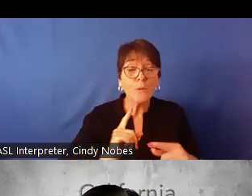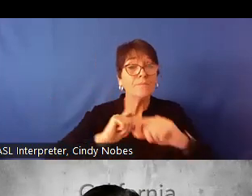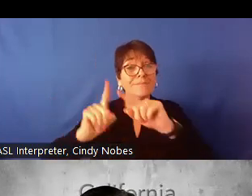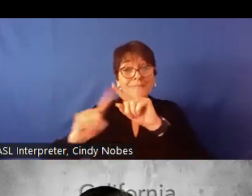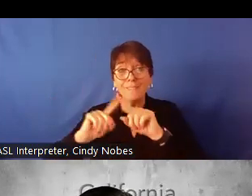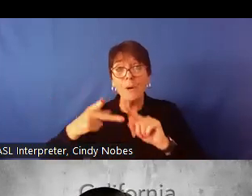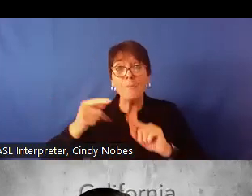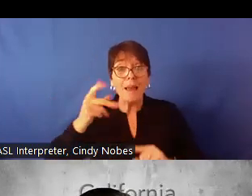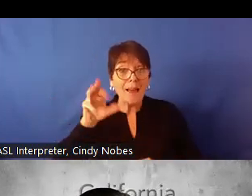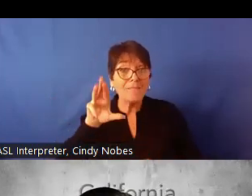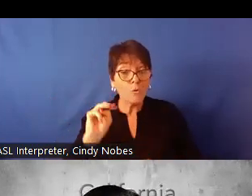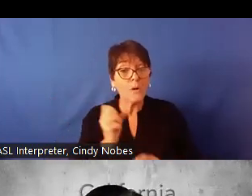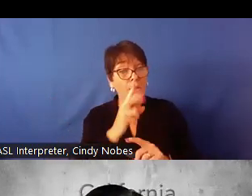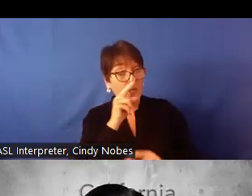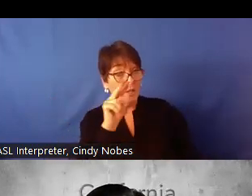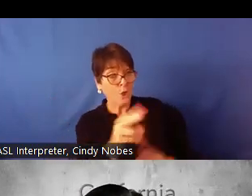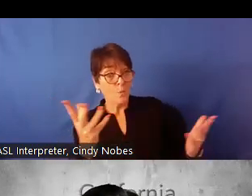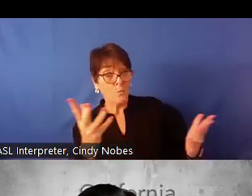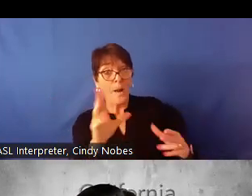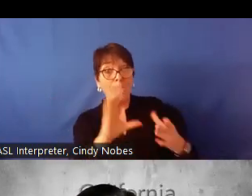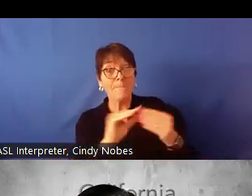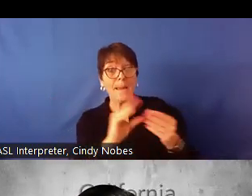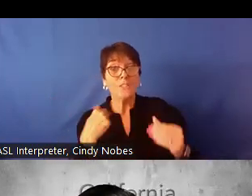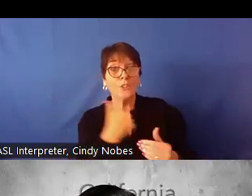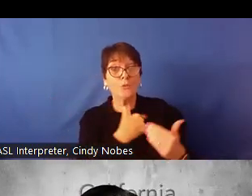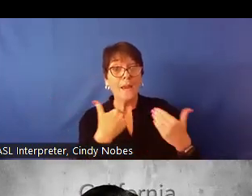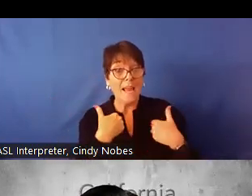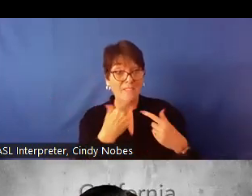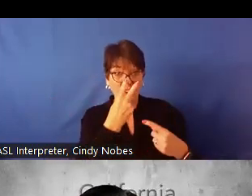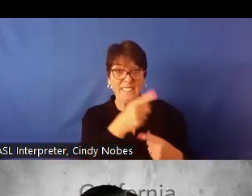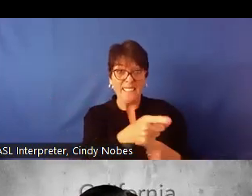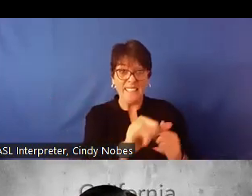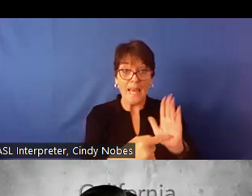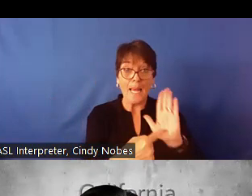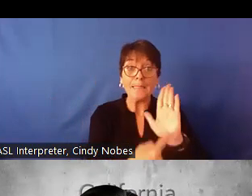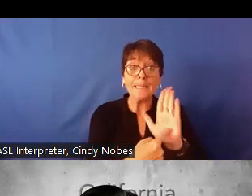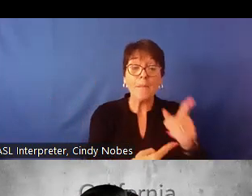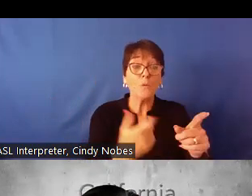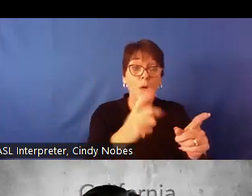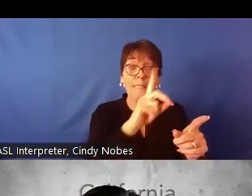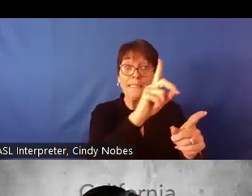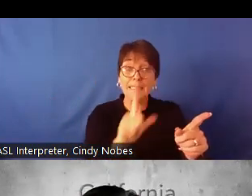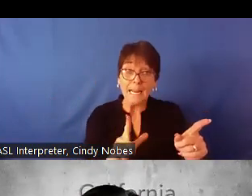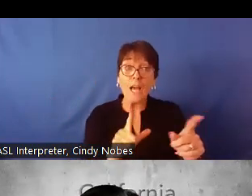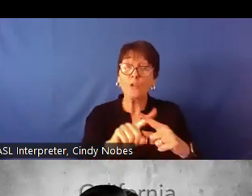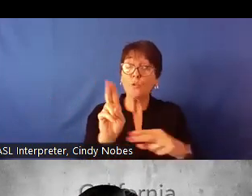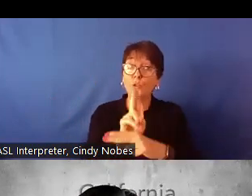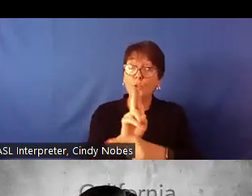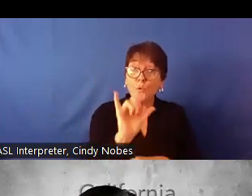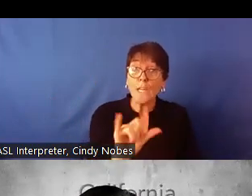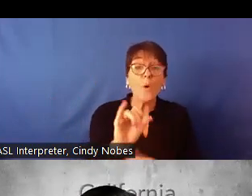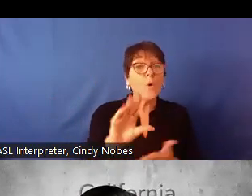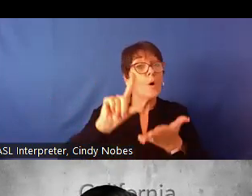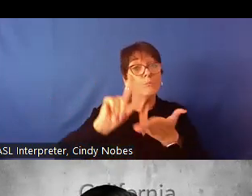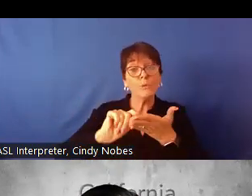to reshare some of the messaging we have out. Here's another piece that you see on screen. If you'd like to download the creative to utilize, or if you'd like to print it